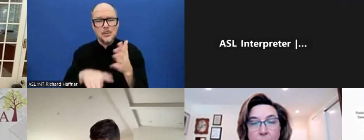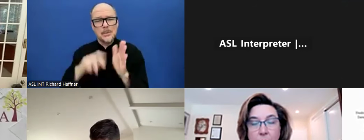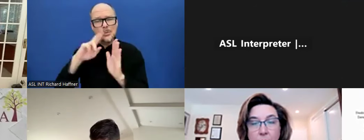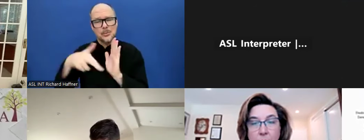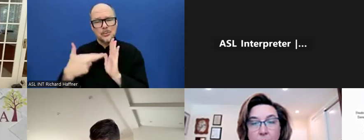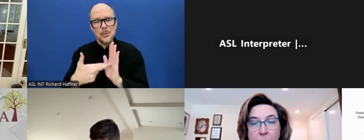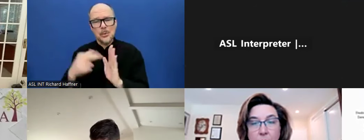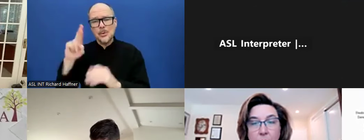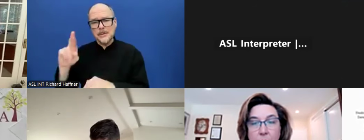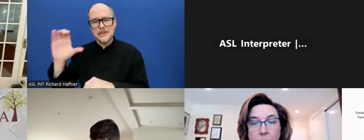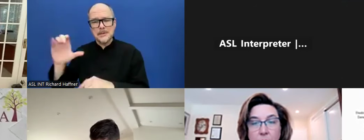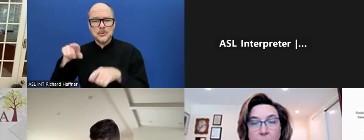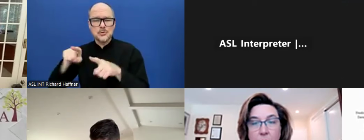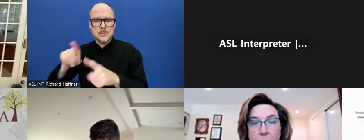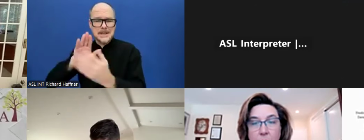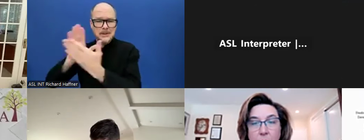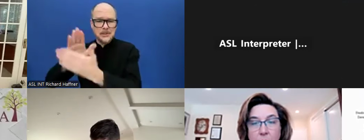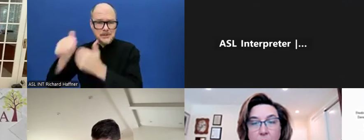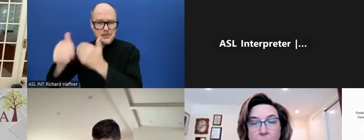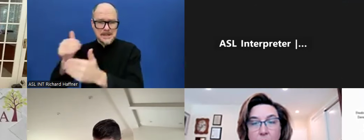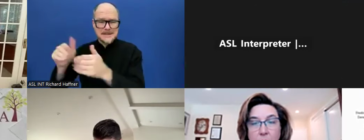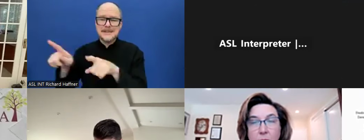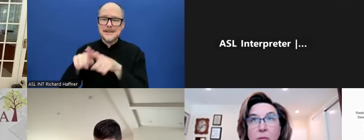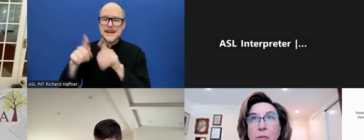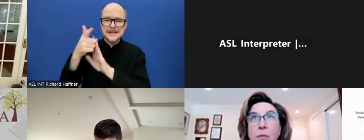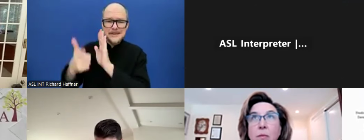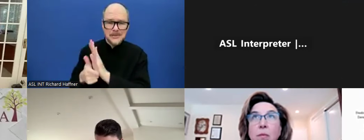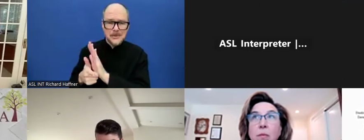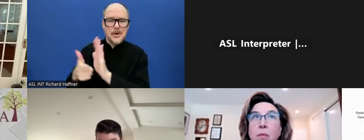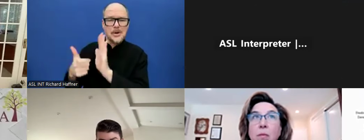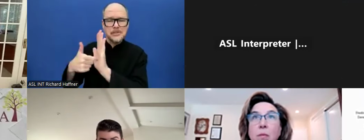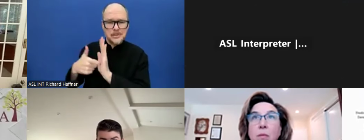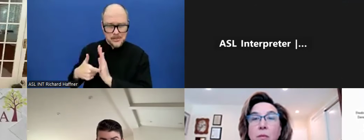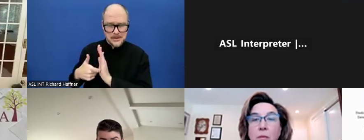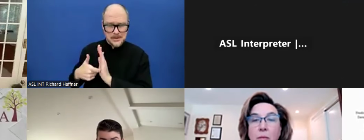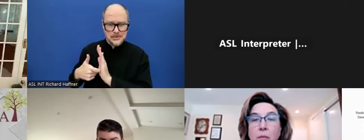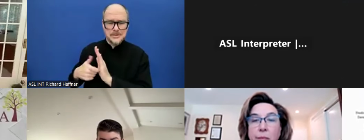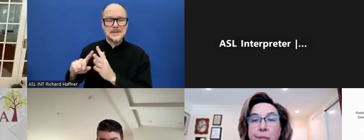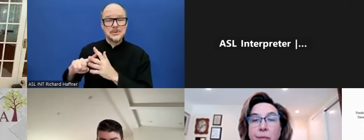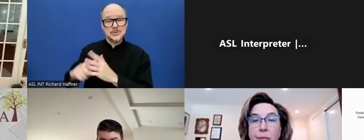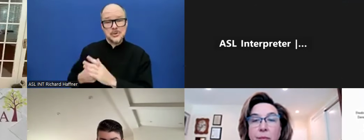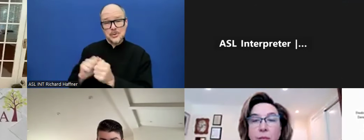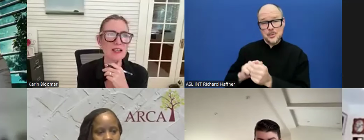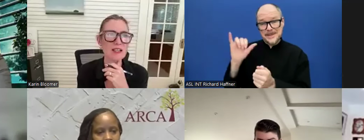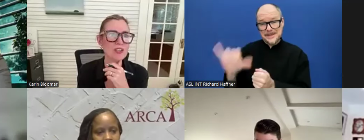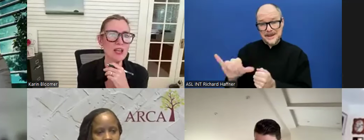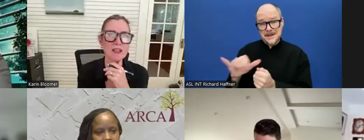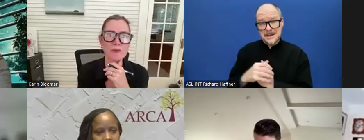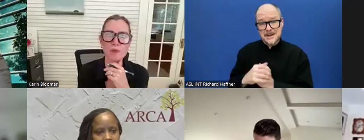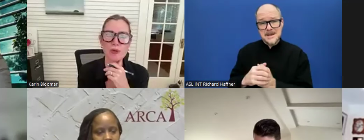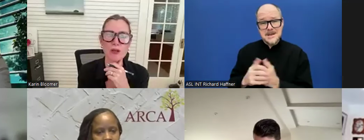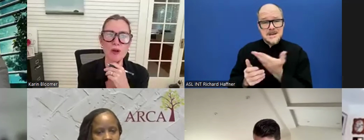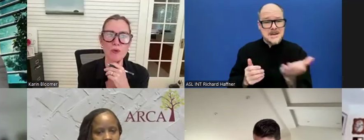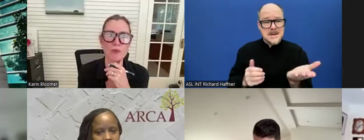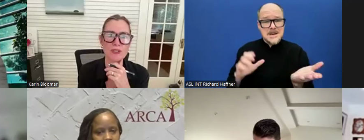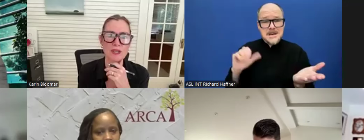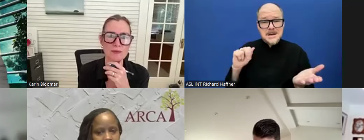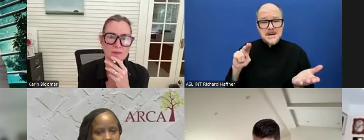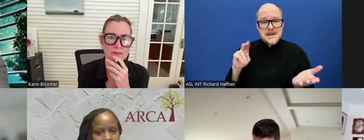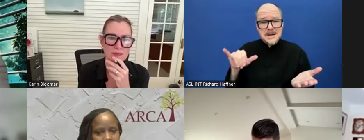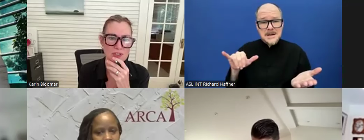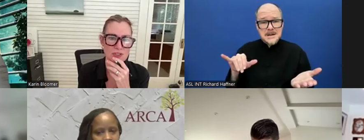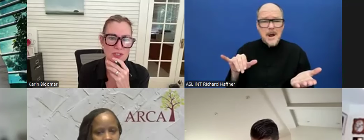in the hearing process as defined in statute and regulation, and to start there. Anthony, did I see your hand at one point? Oh,